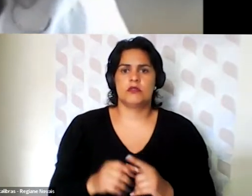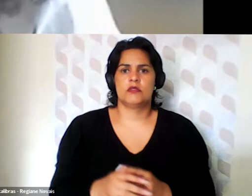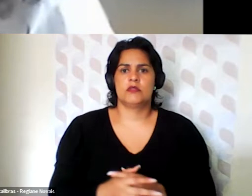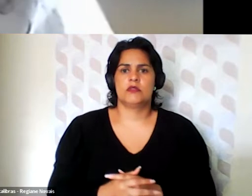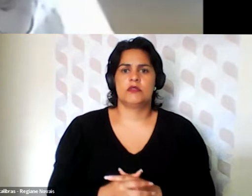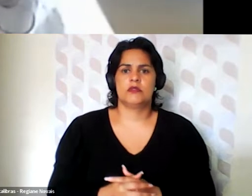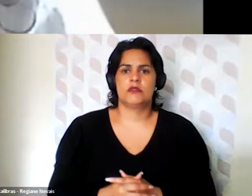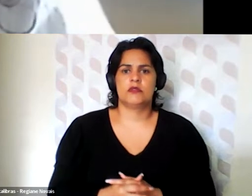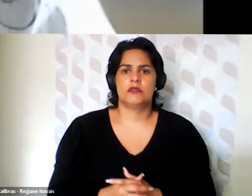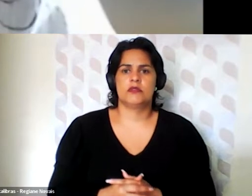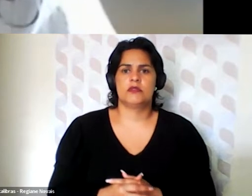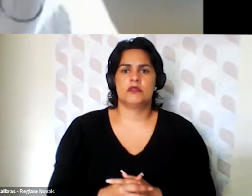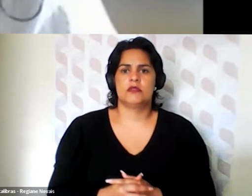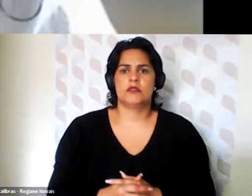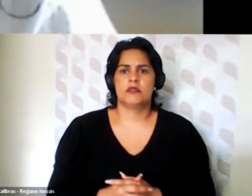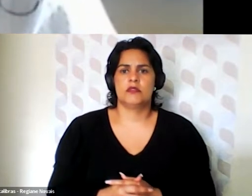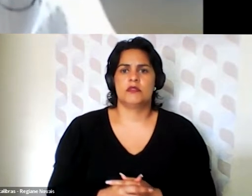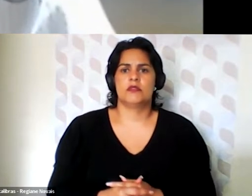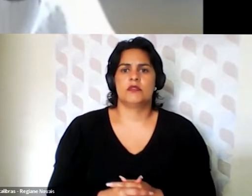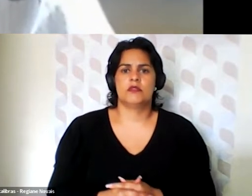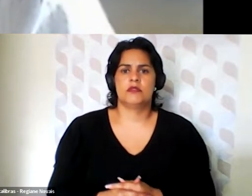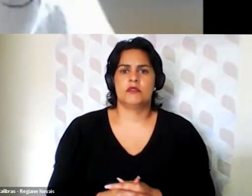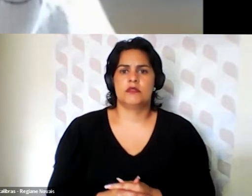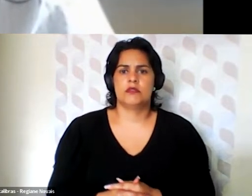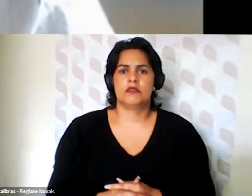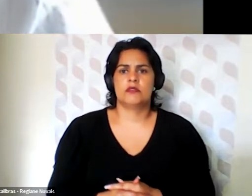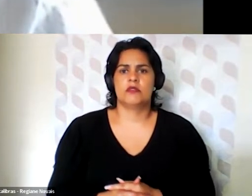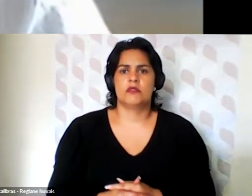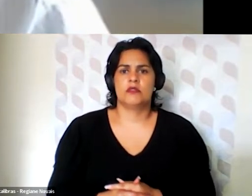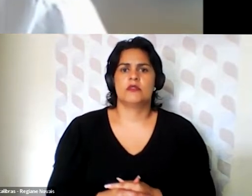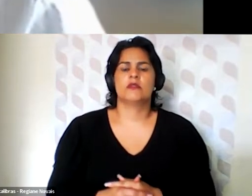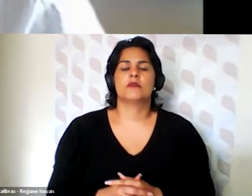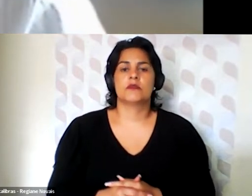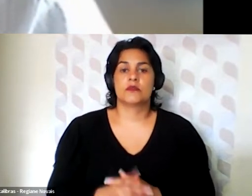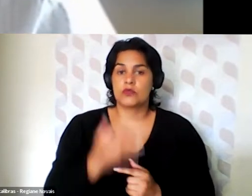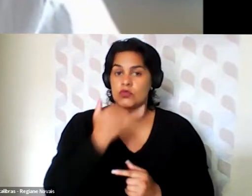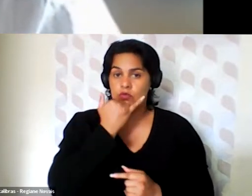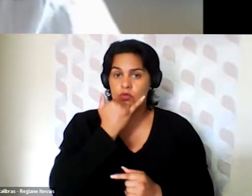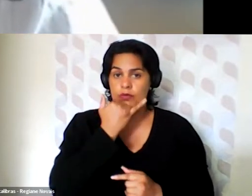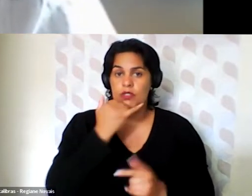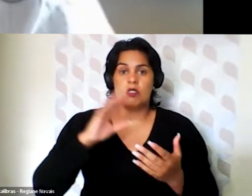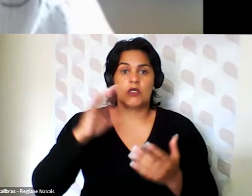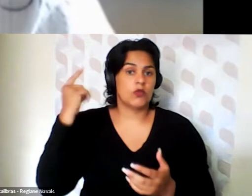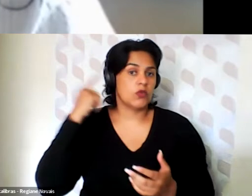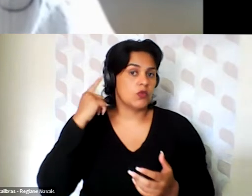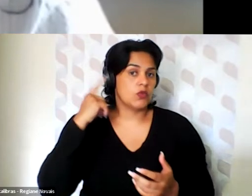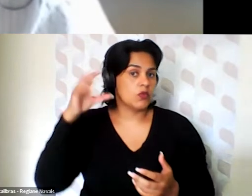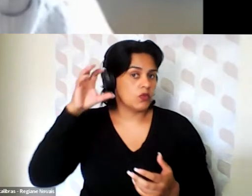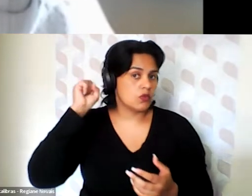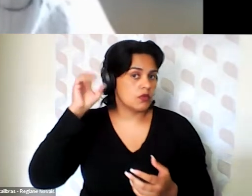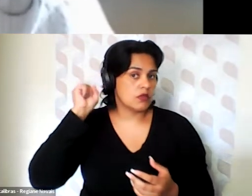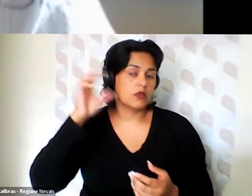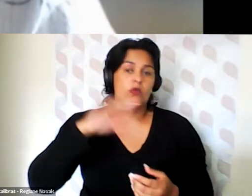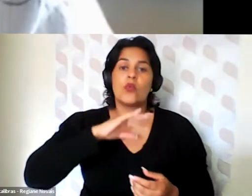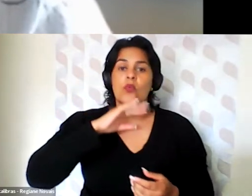the invitation to become a full member of the OECD, our main message from civil society is that the organization